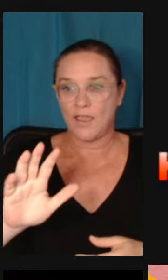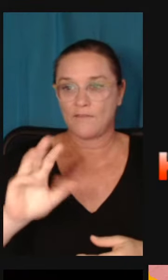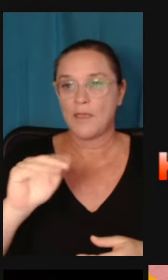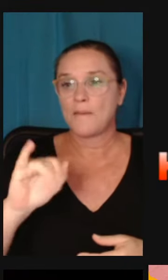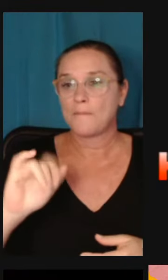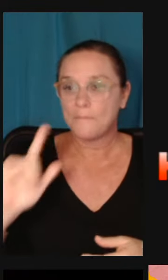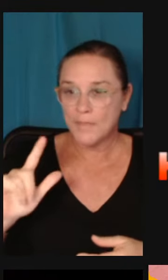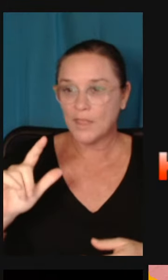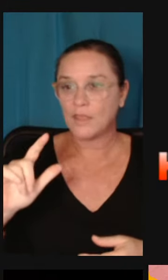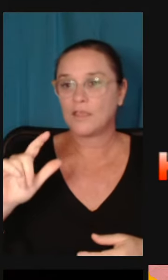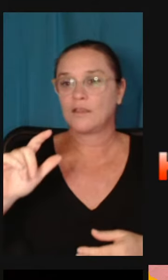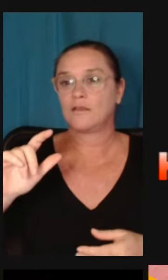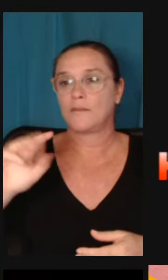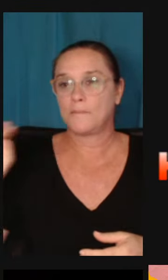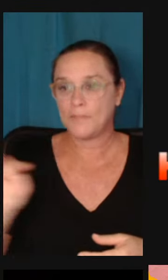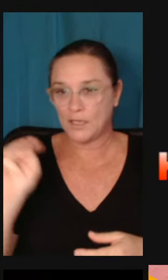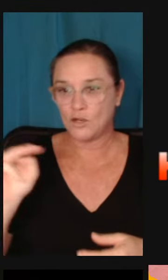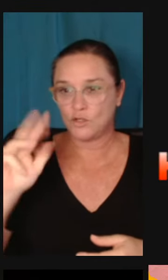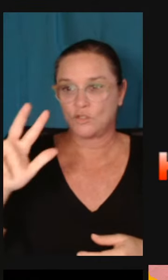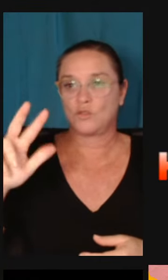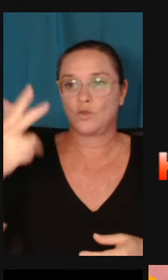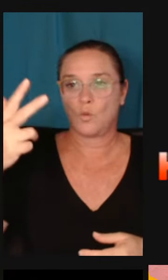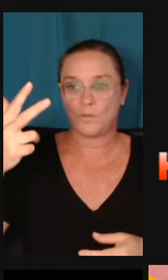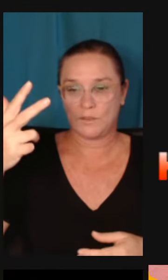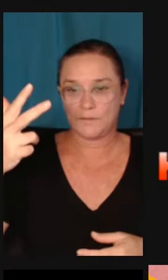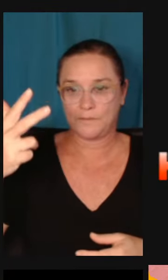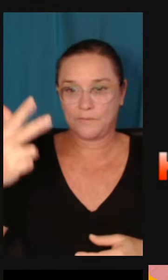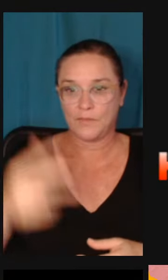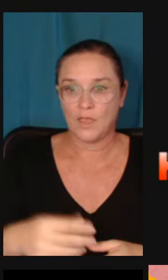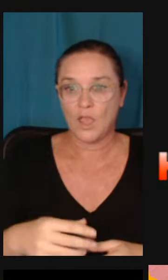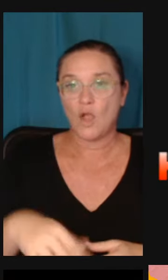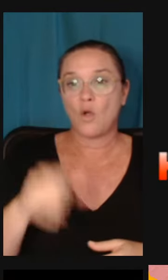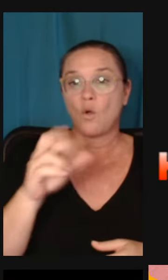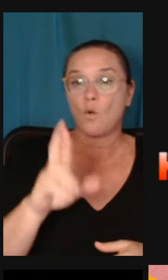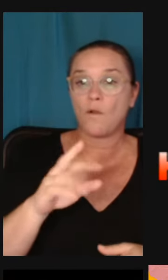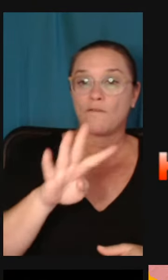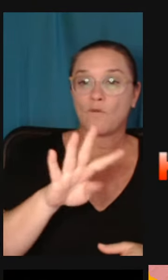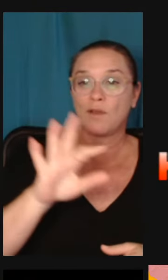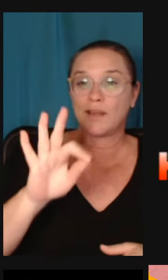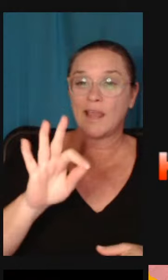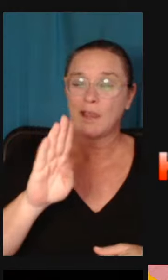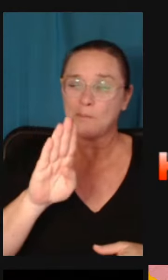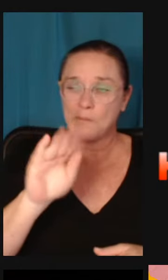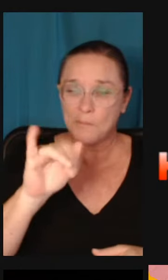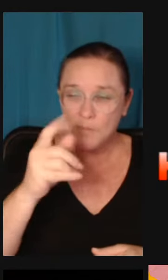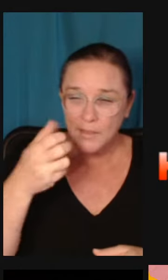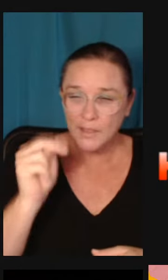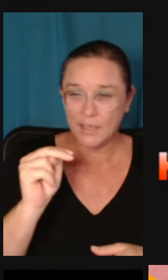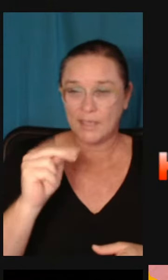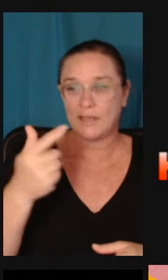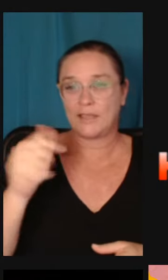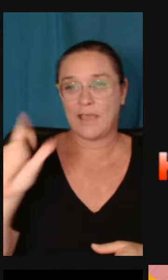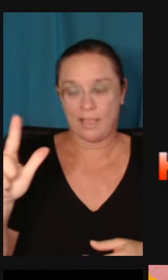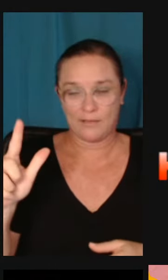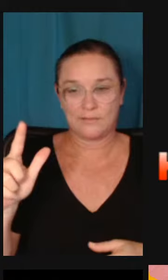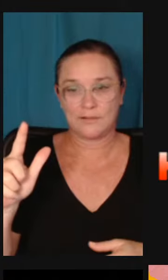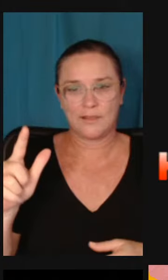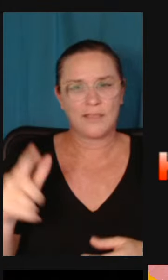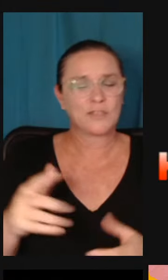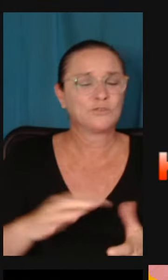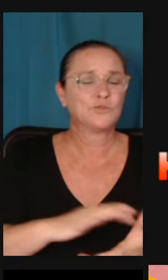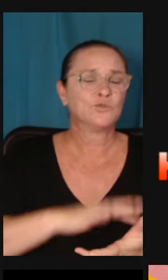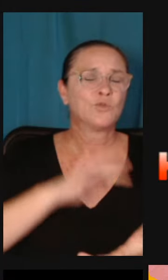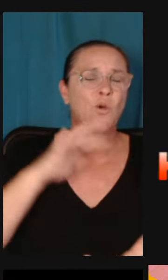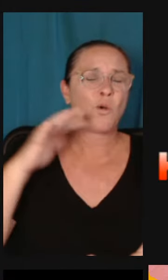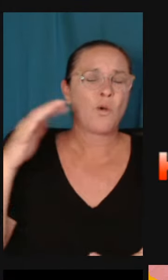meters right there, or 49 billion gallons. That's just a huge amount. It's hard to really have